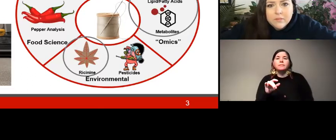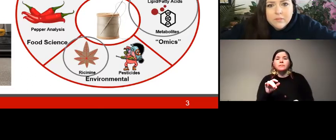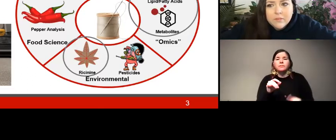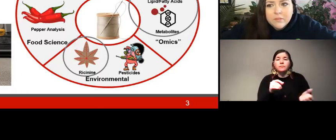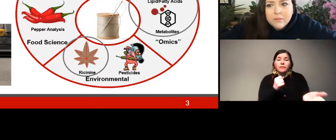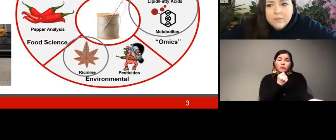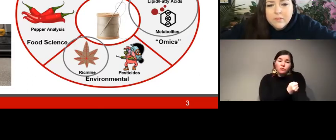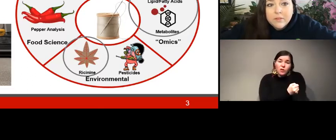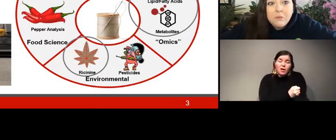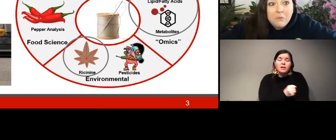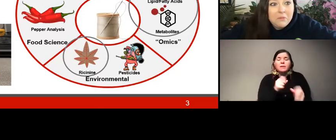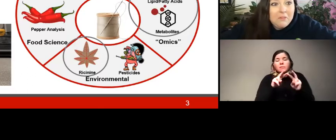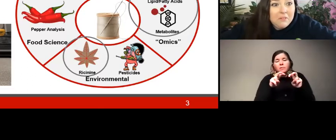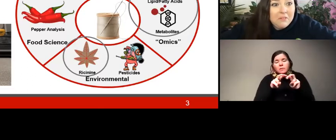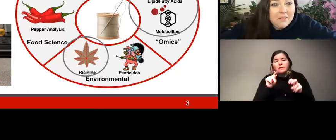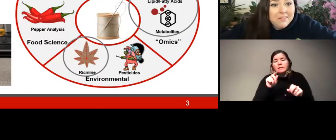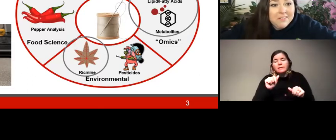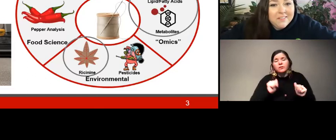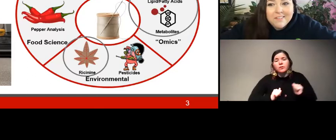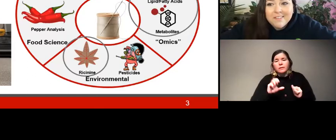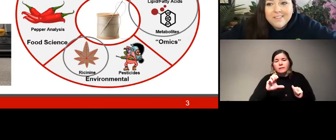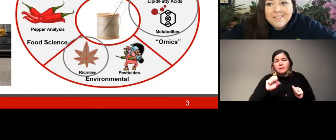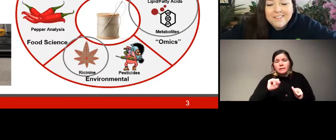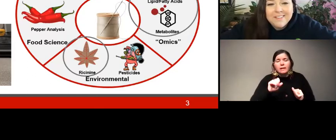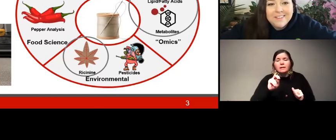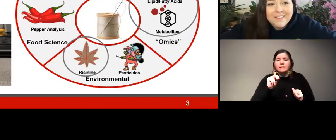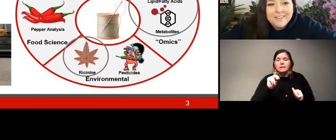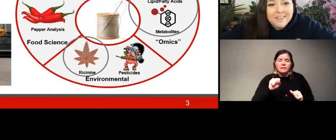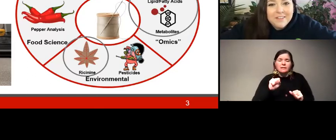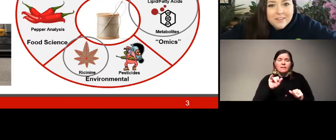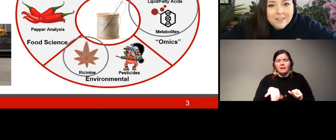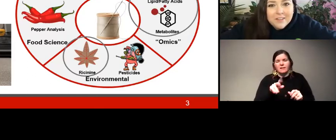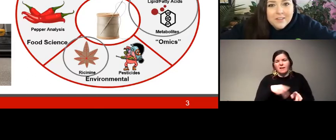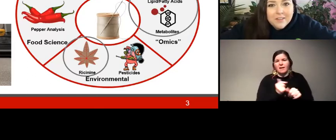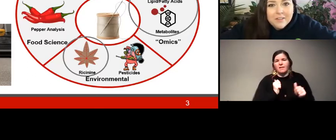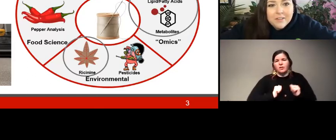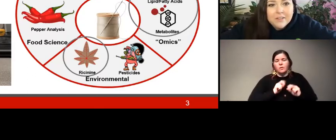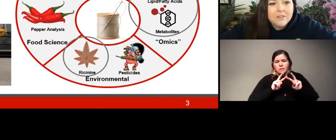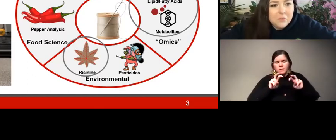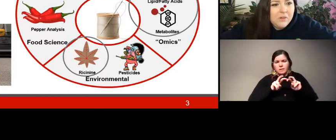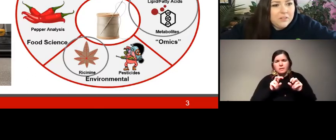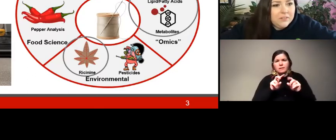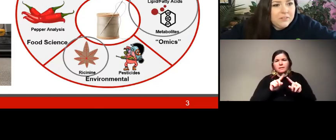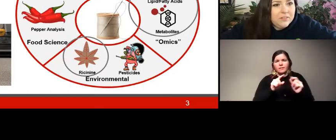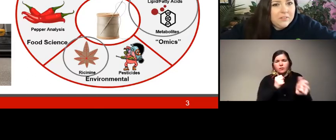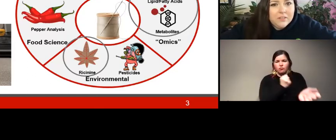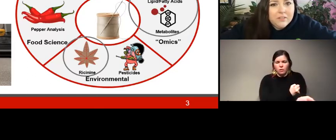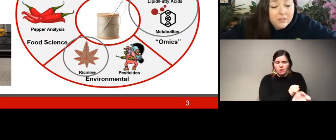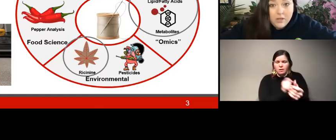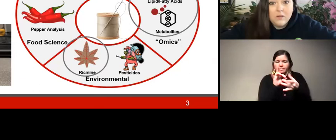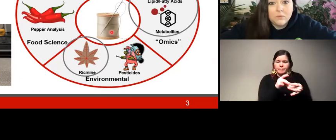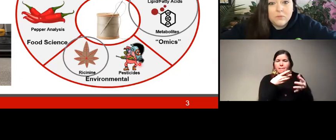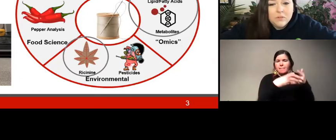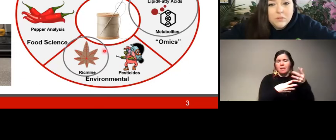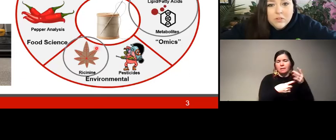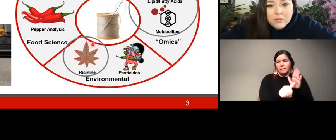you watch like forensic shows like CSI, NCIS, those types of things, I was able to look at drugs in blood samples, that was